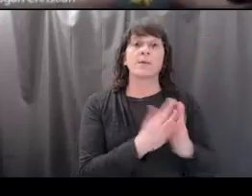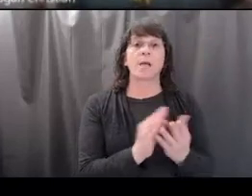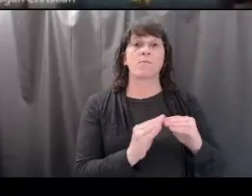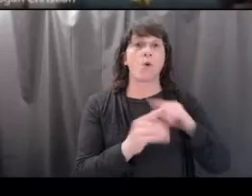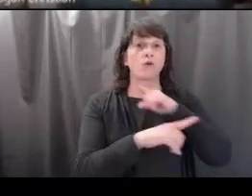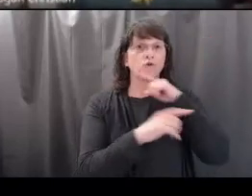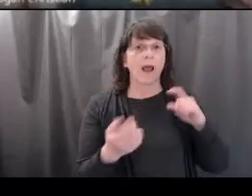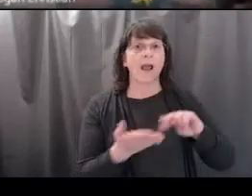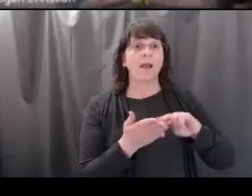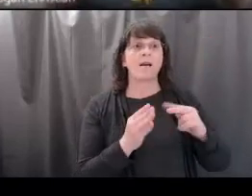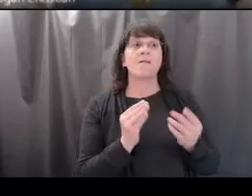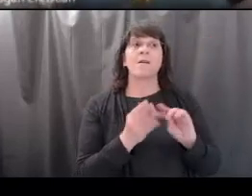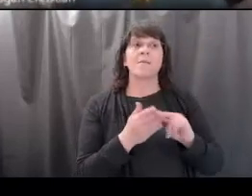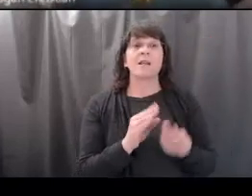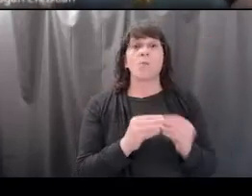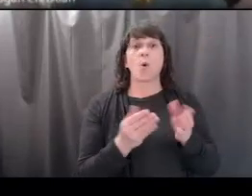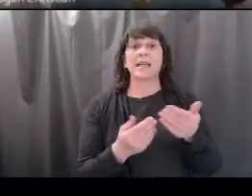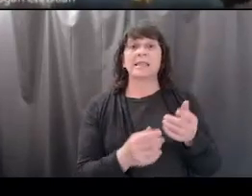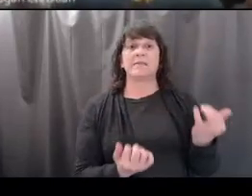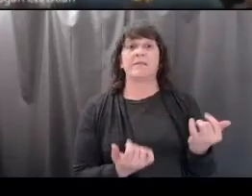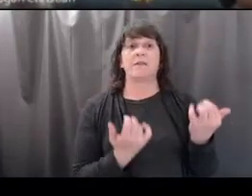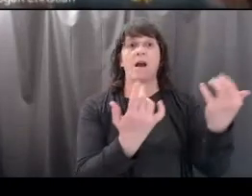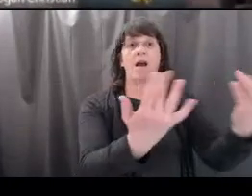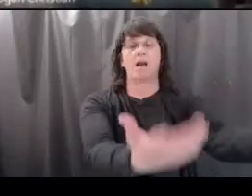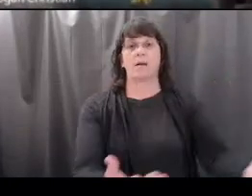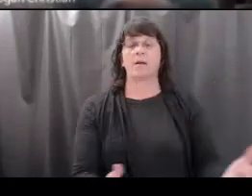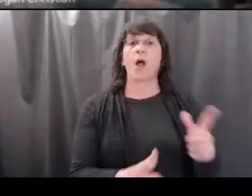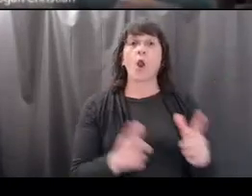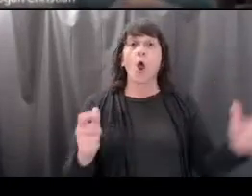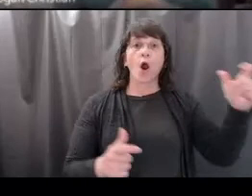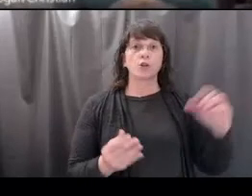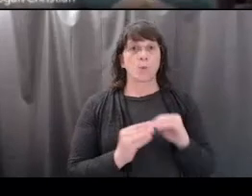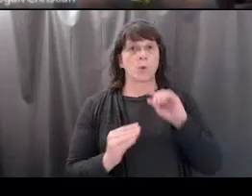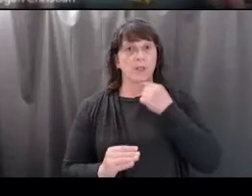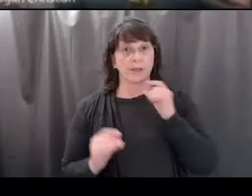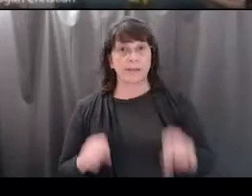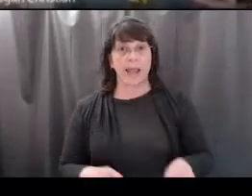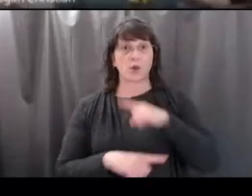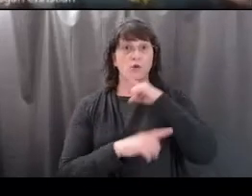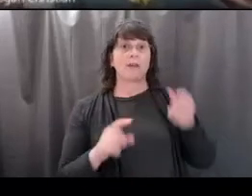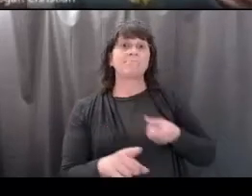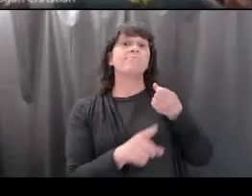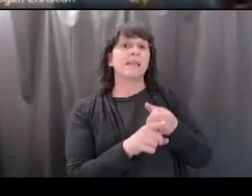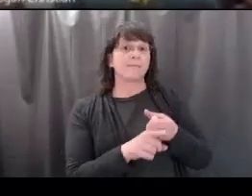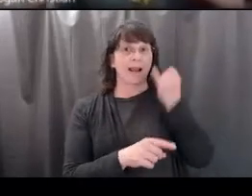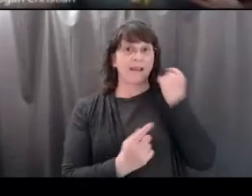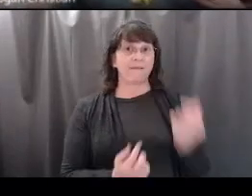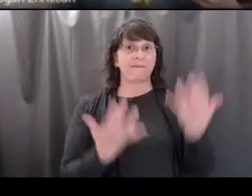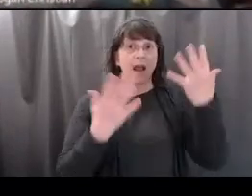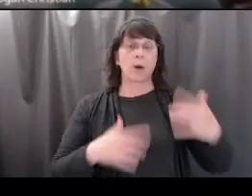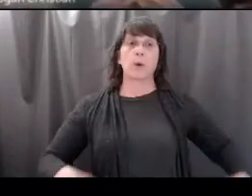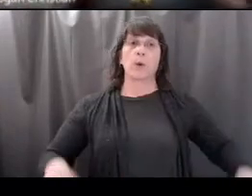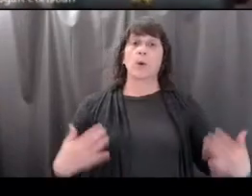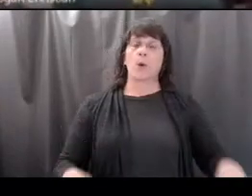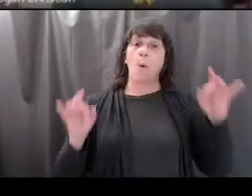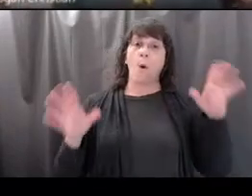easy to ignite a fire, and fires can be larger and more severe. So droughts impact the severity of fires, which then we